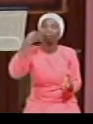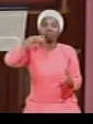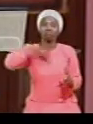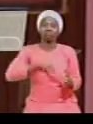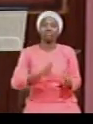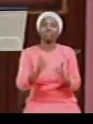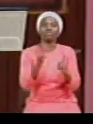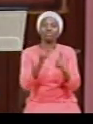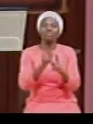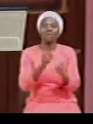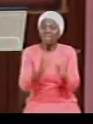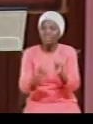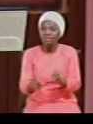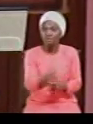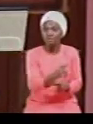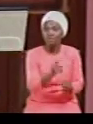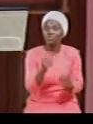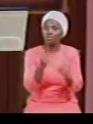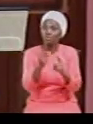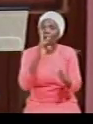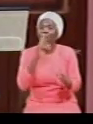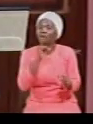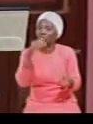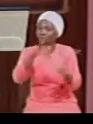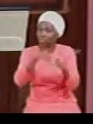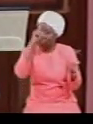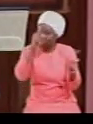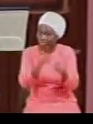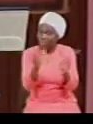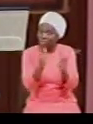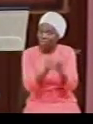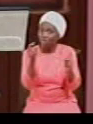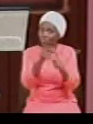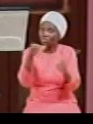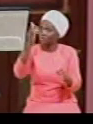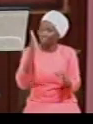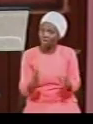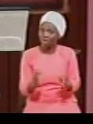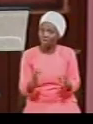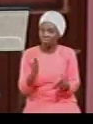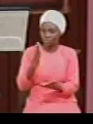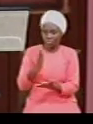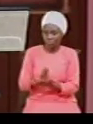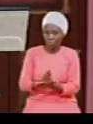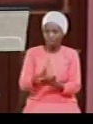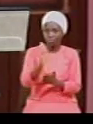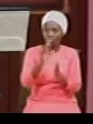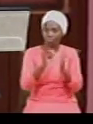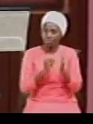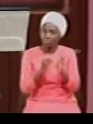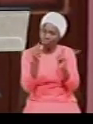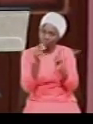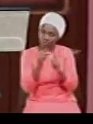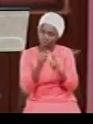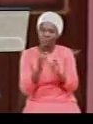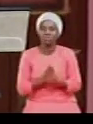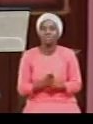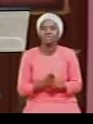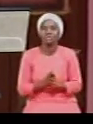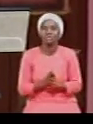if those words are not in agreement with the word of God. Spare your own